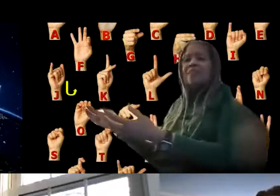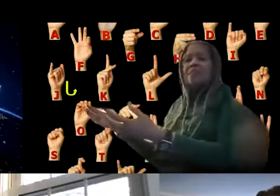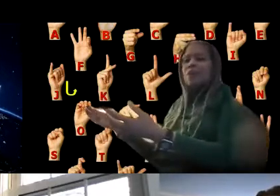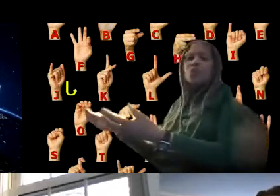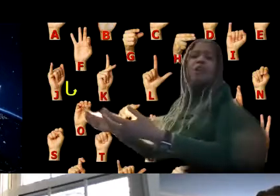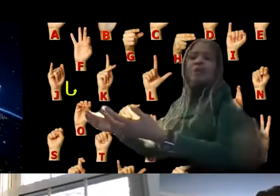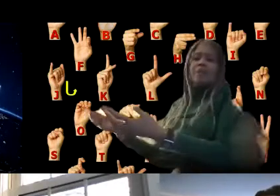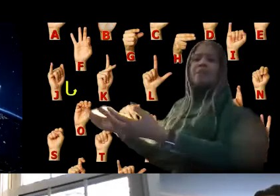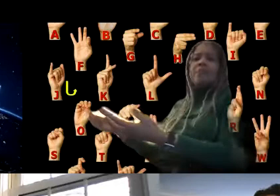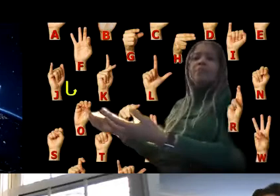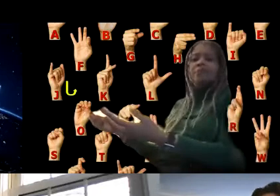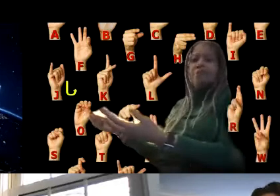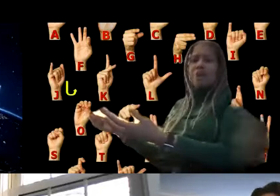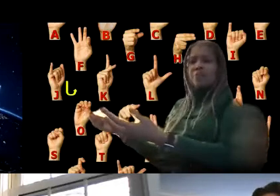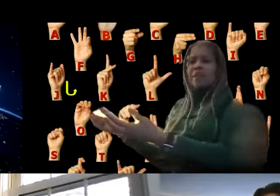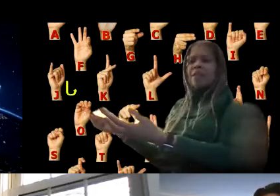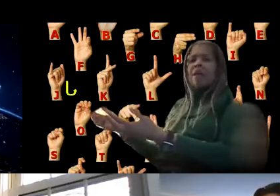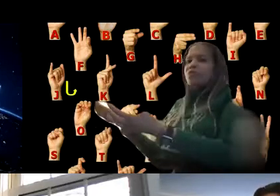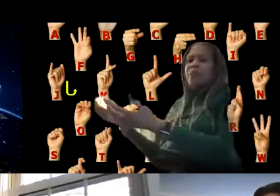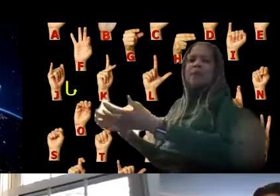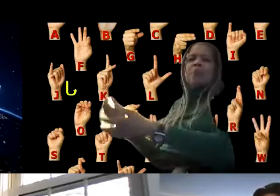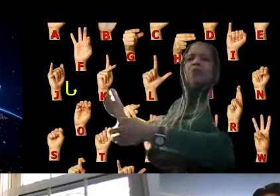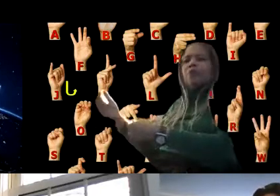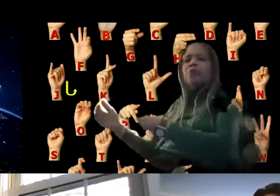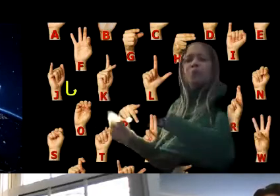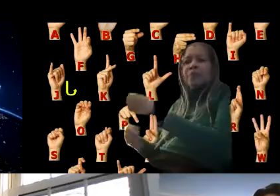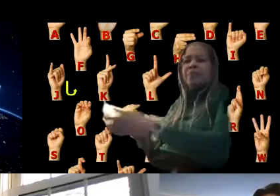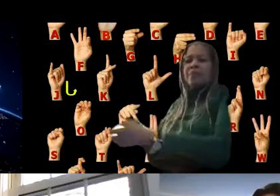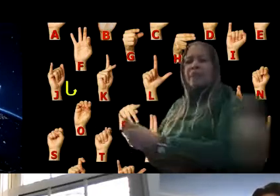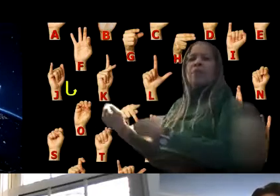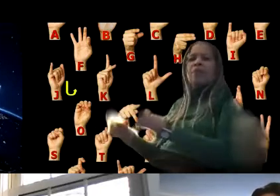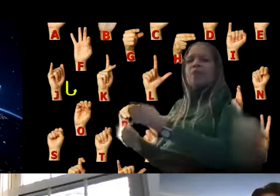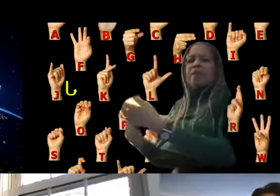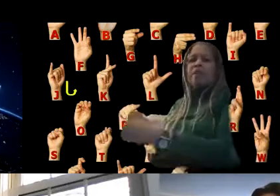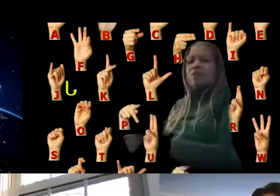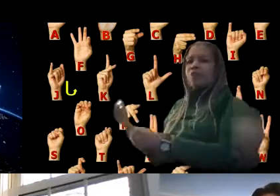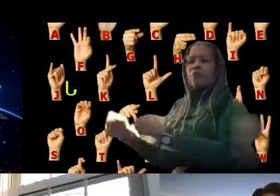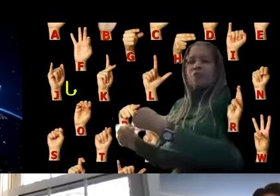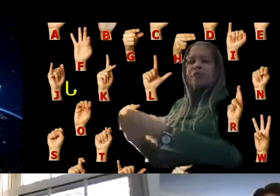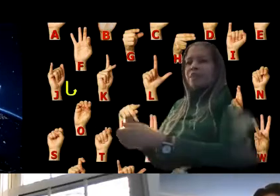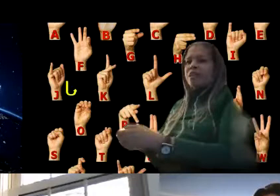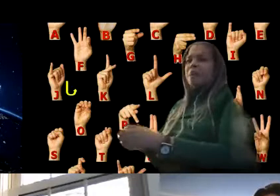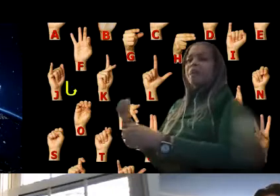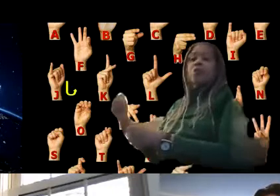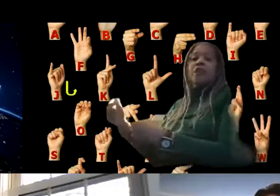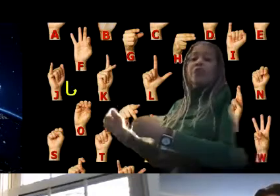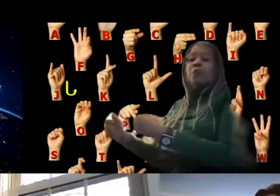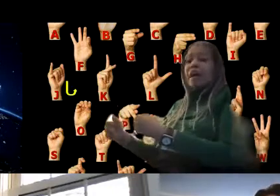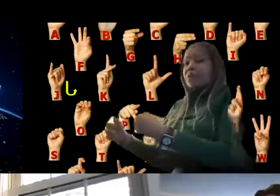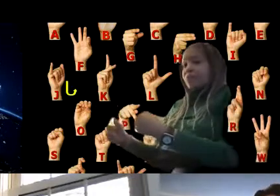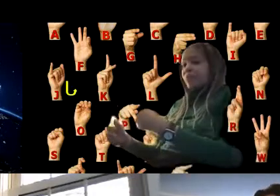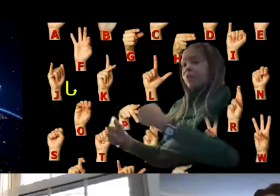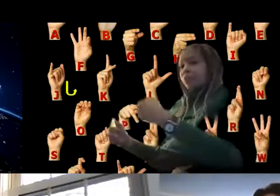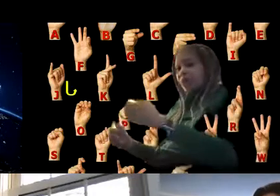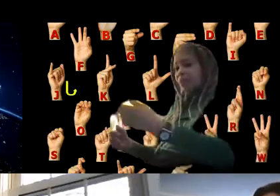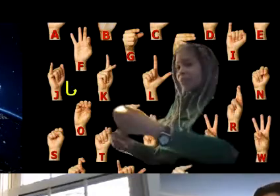crumbs, who's coming to those jobs, right? And so that's how we keep repeating the cycle over and over and over again, because we're comfortable